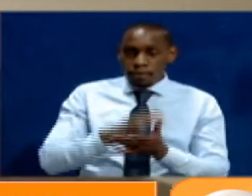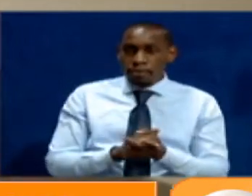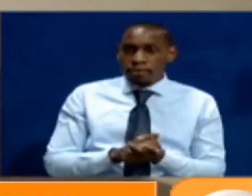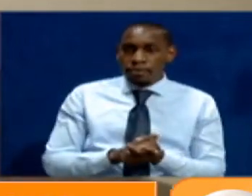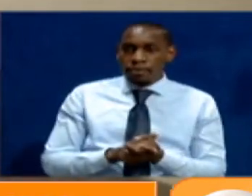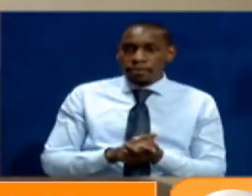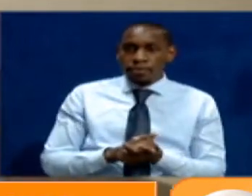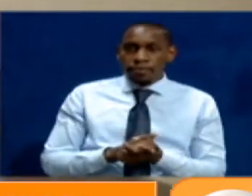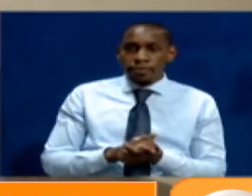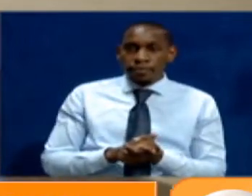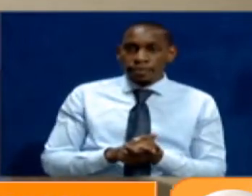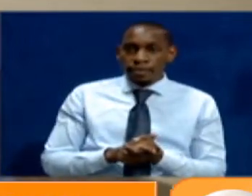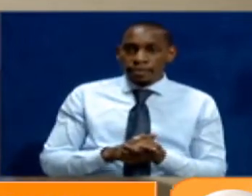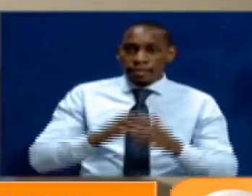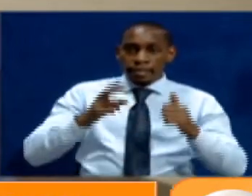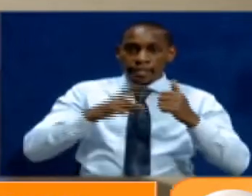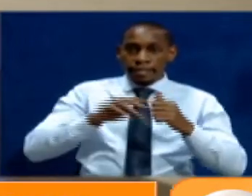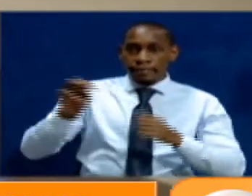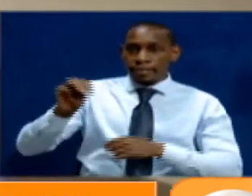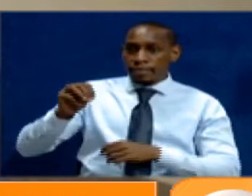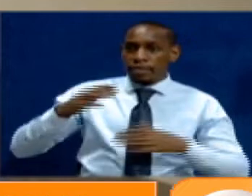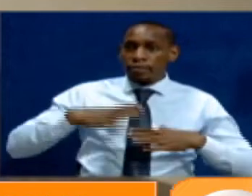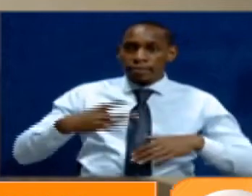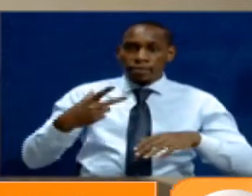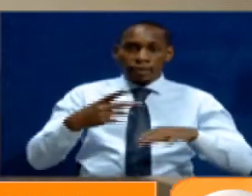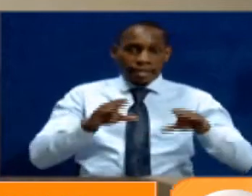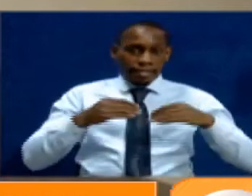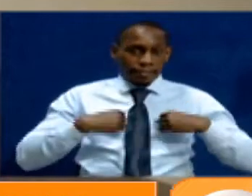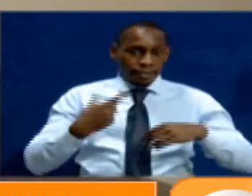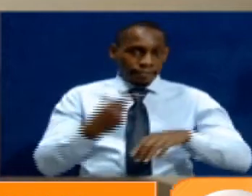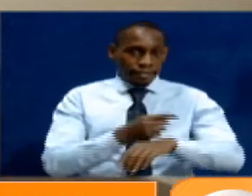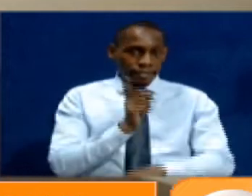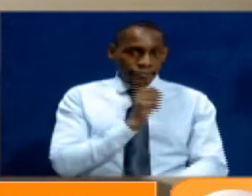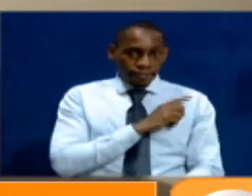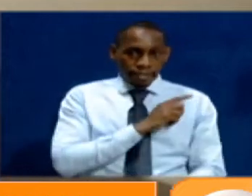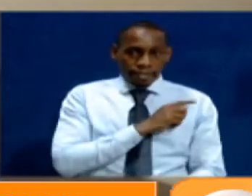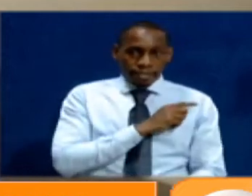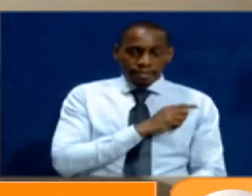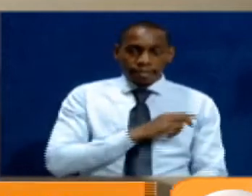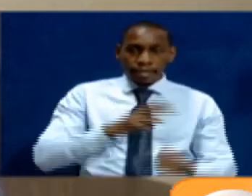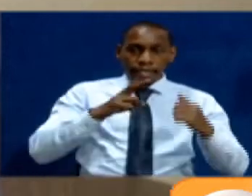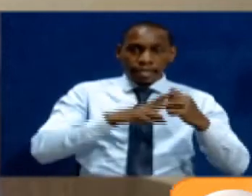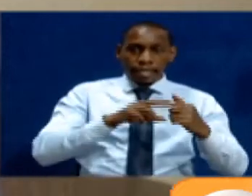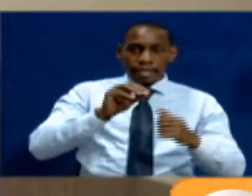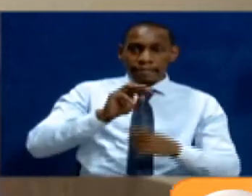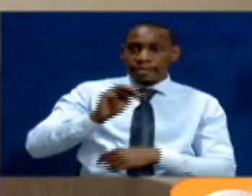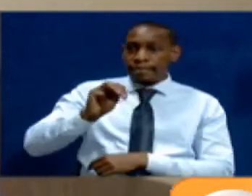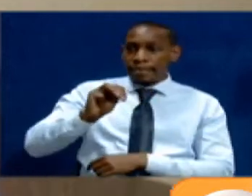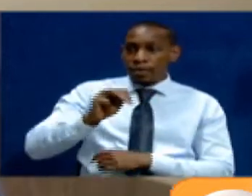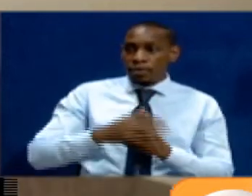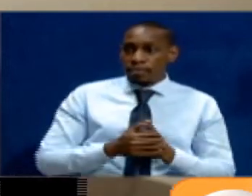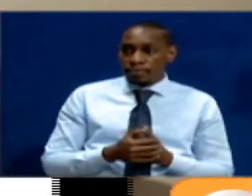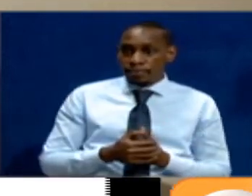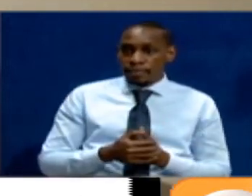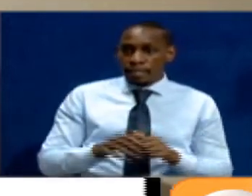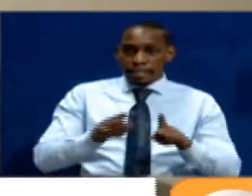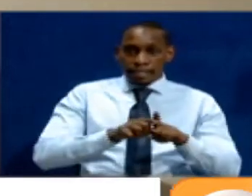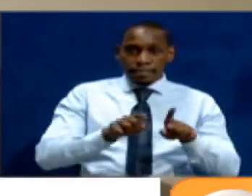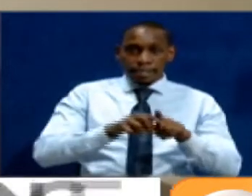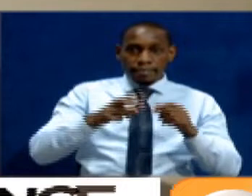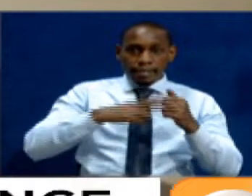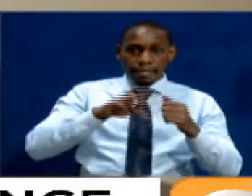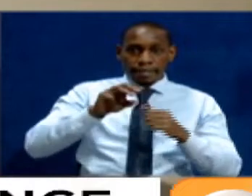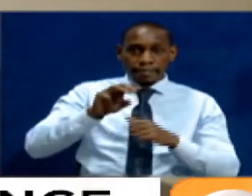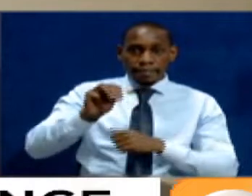sight of the fact that 70 million people have been vaccinated. 70 million. And out of these